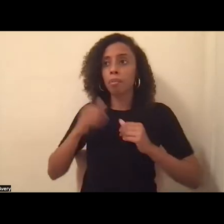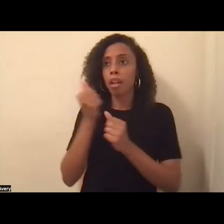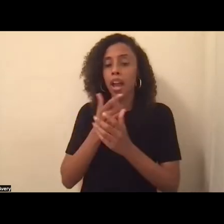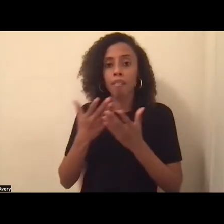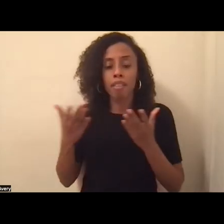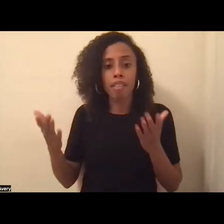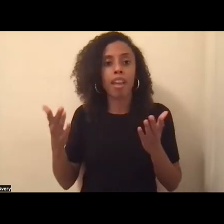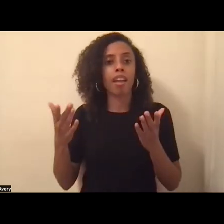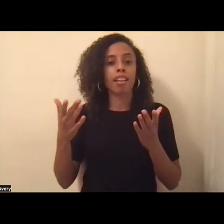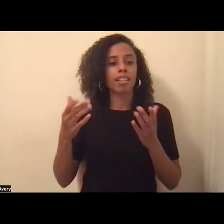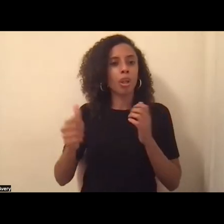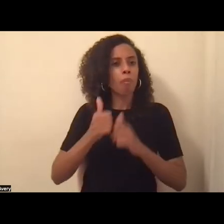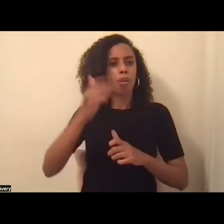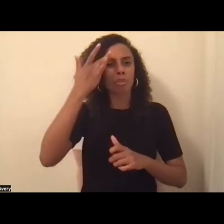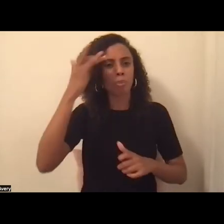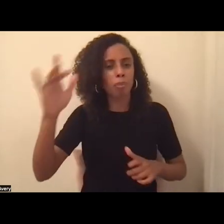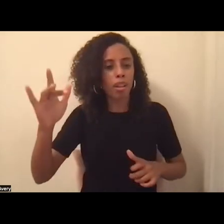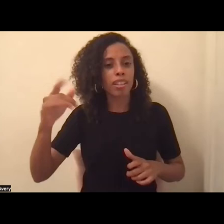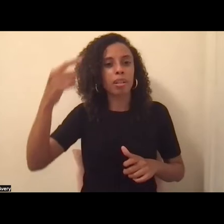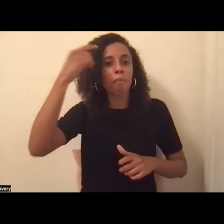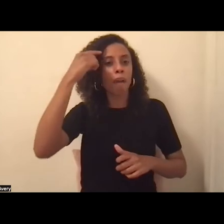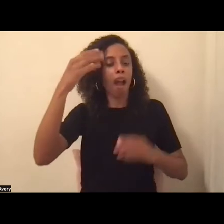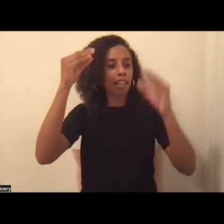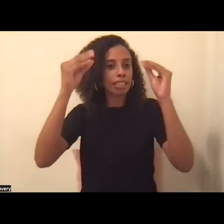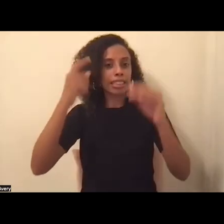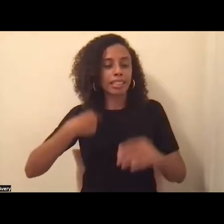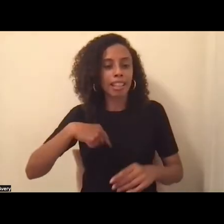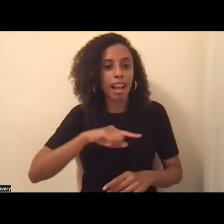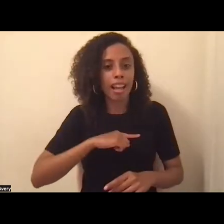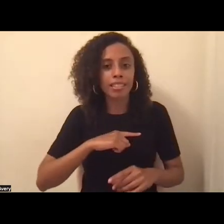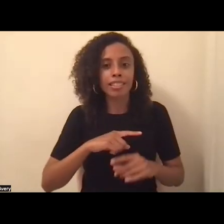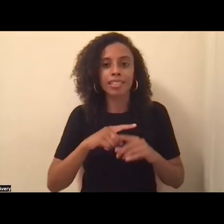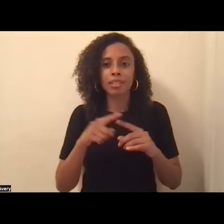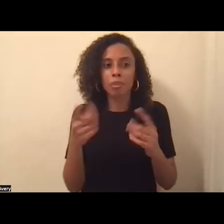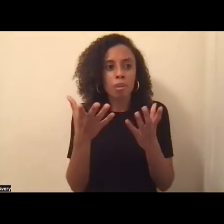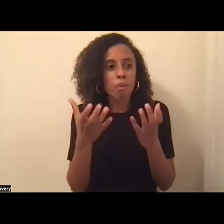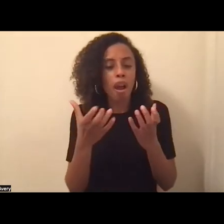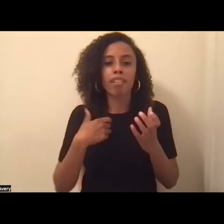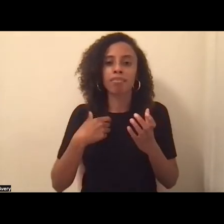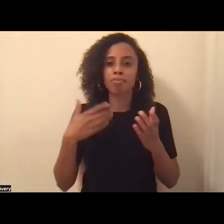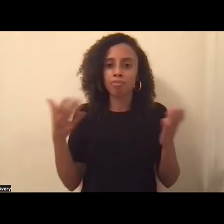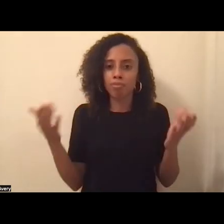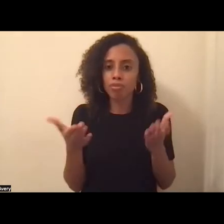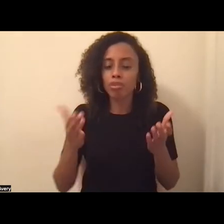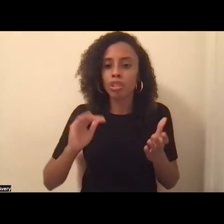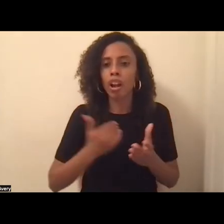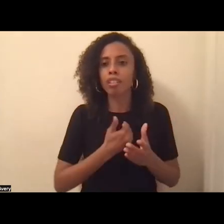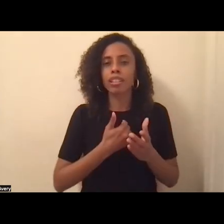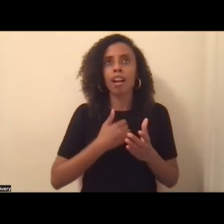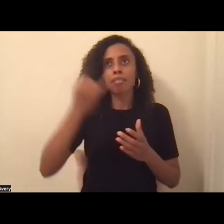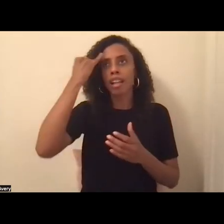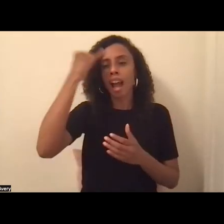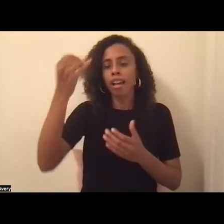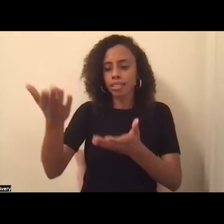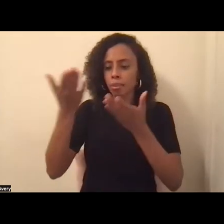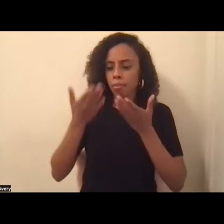brilliant minds teach us. We want to encourage ourselves to grapple with the ideas that are